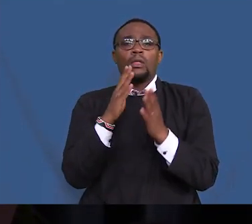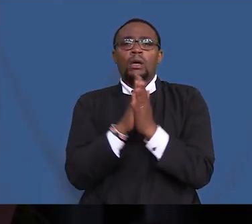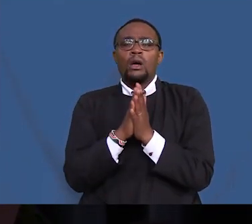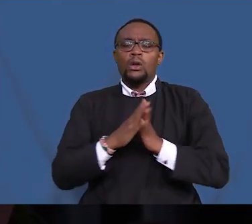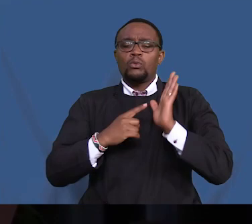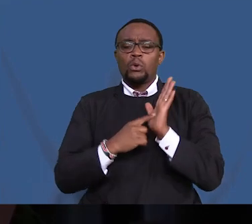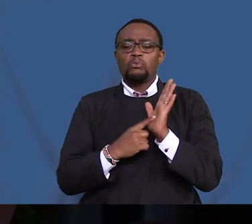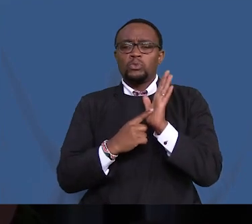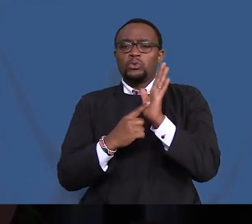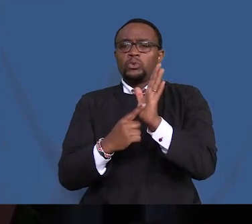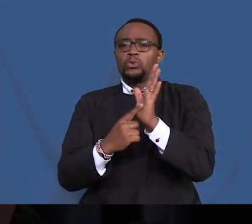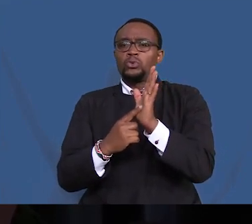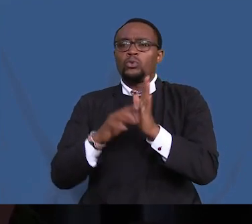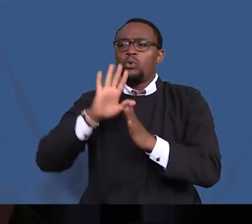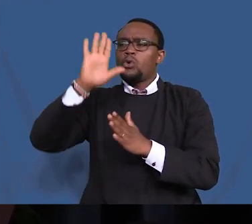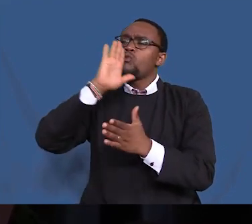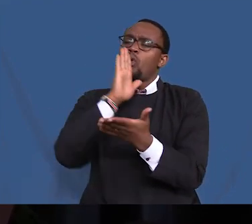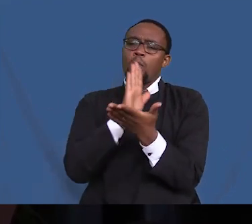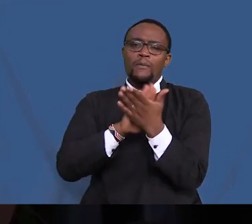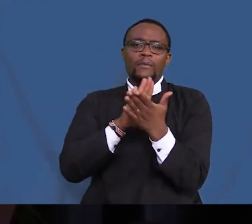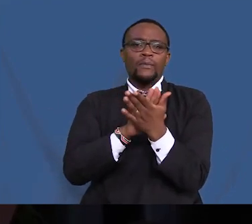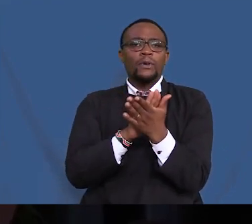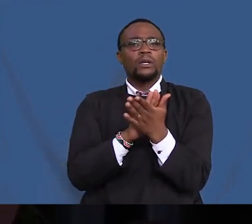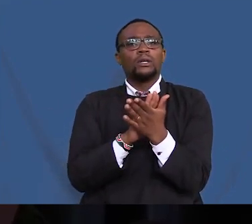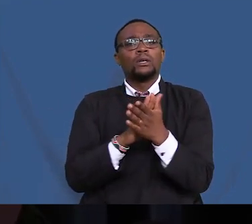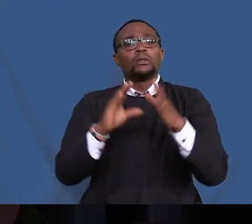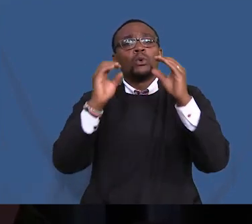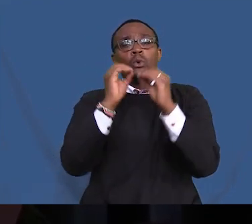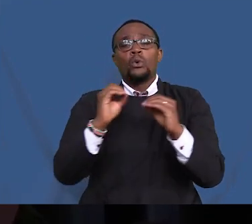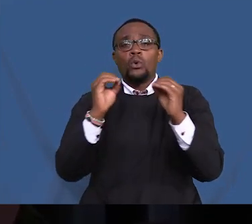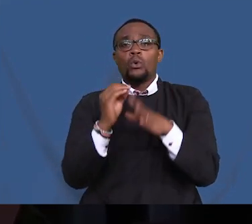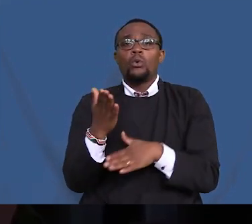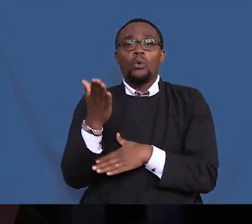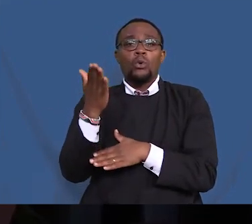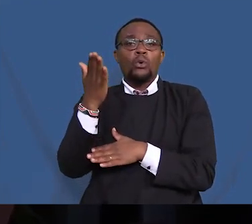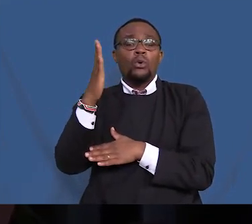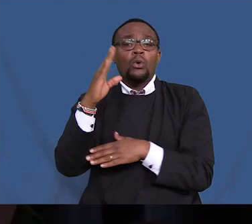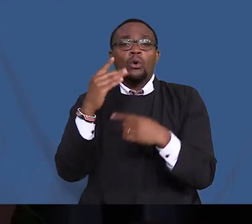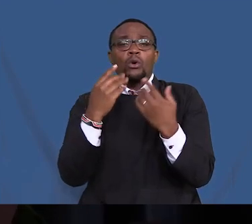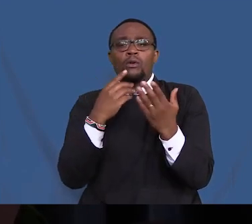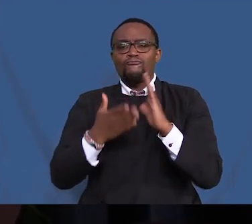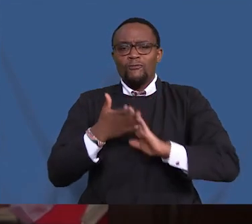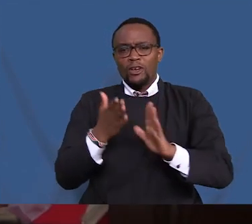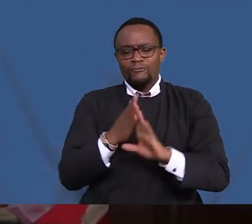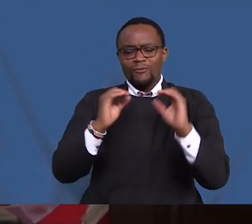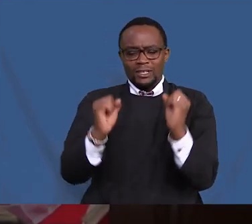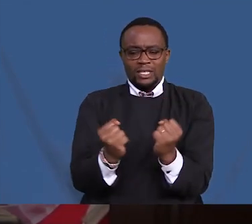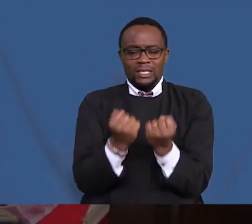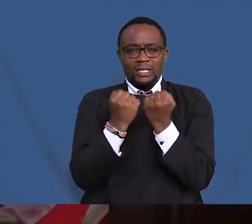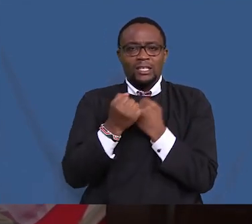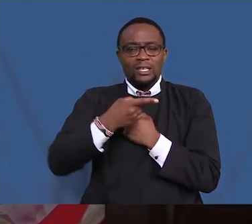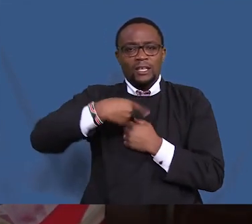and show forth thy praise. O God, make speed to save us.